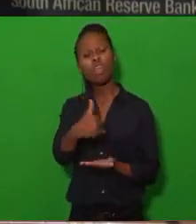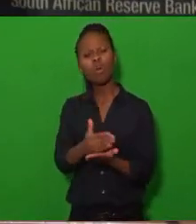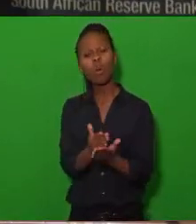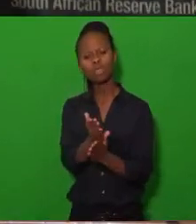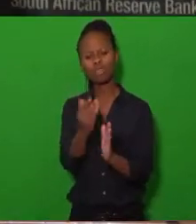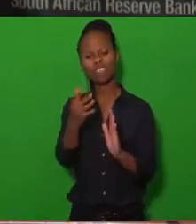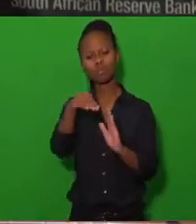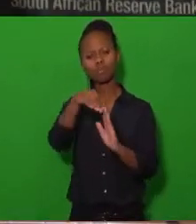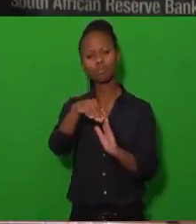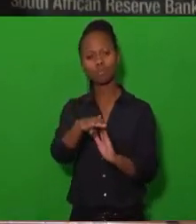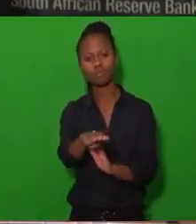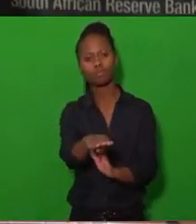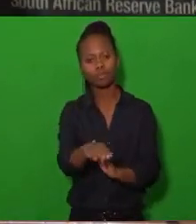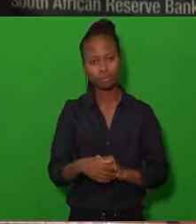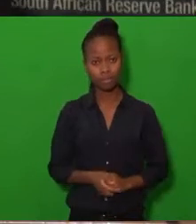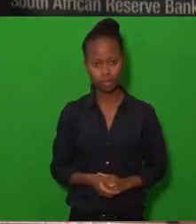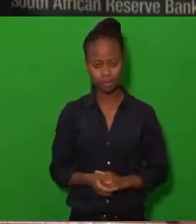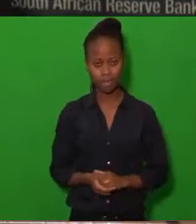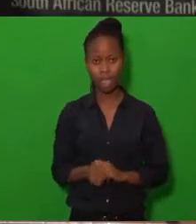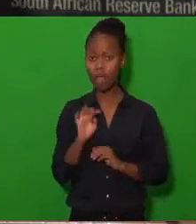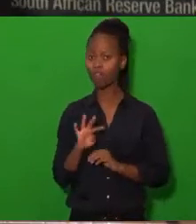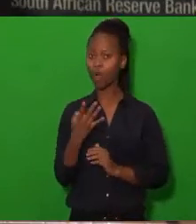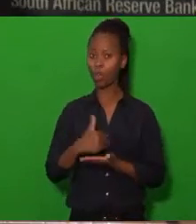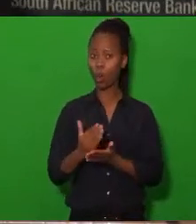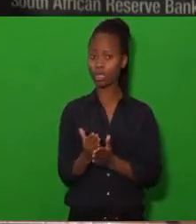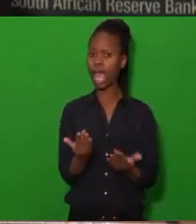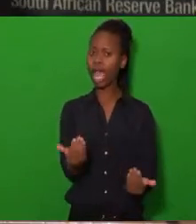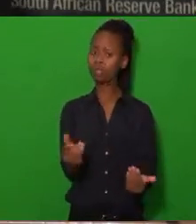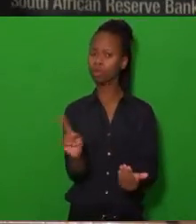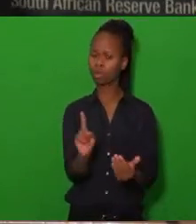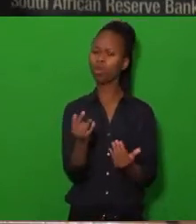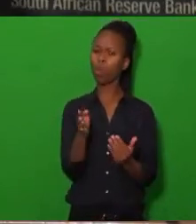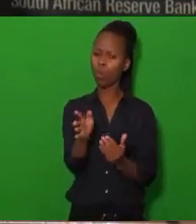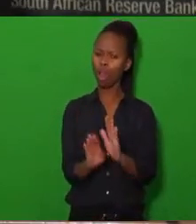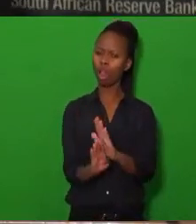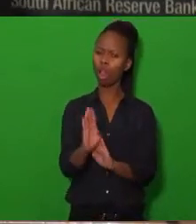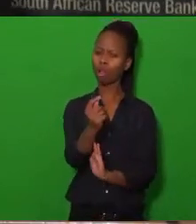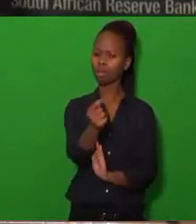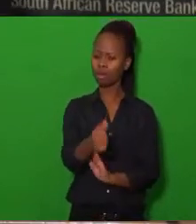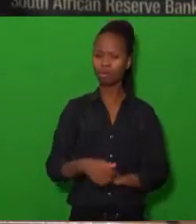the third quarter. The fourth quarter is expected to show some positive growth.